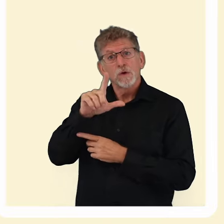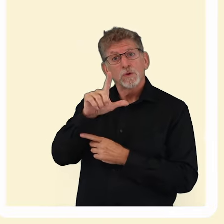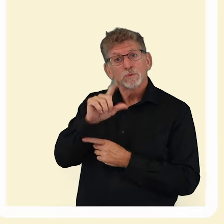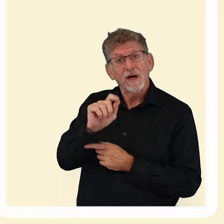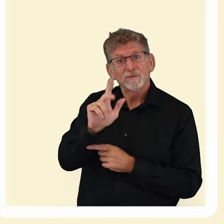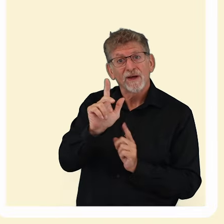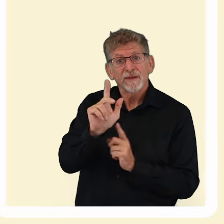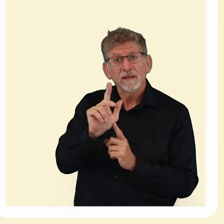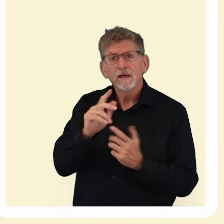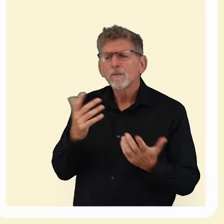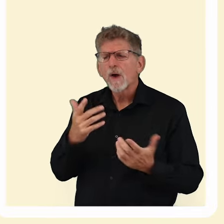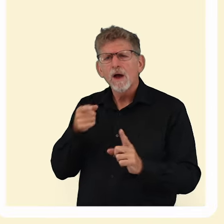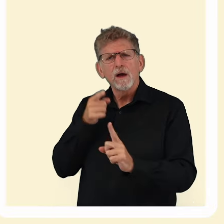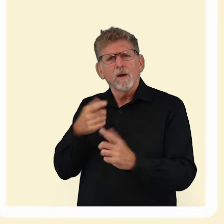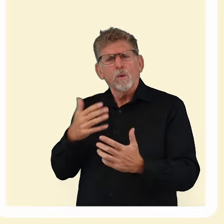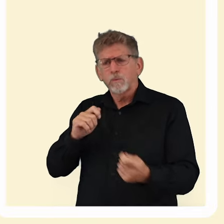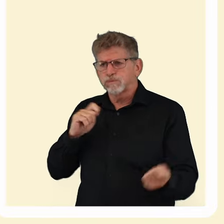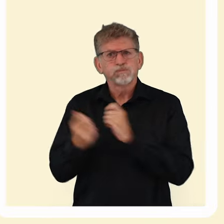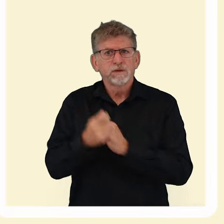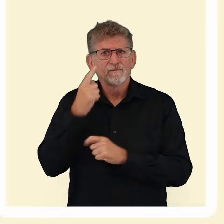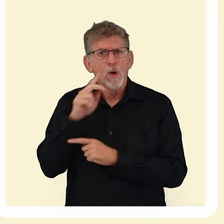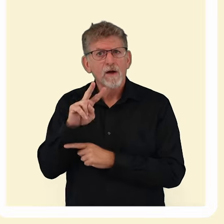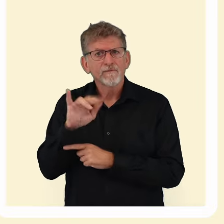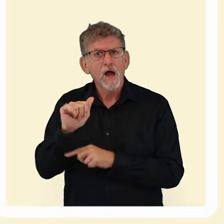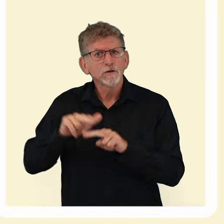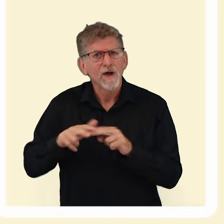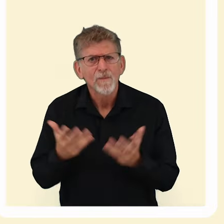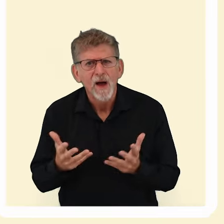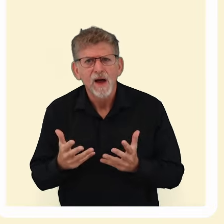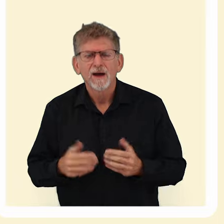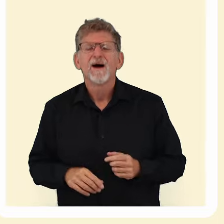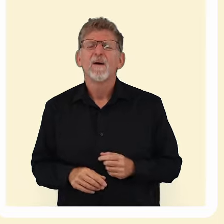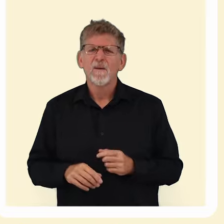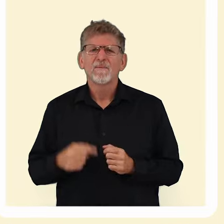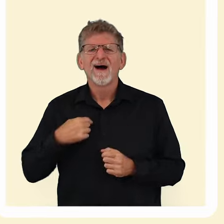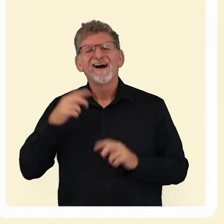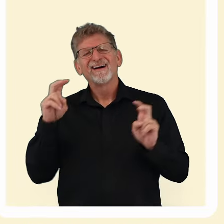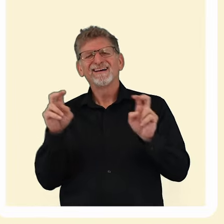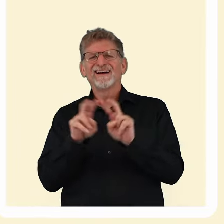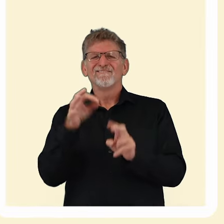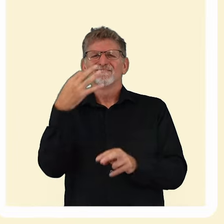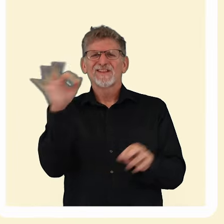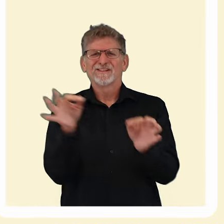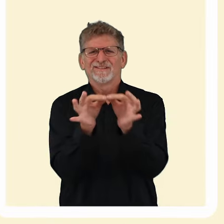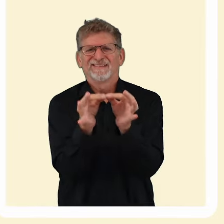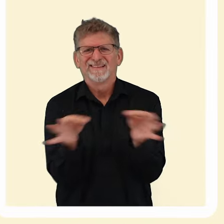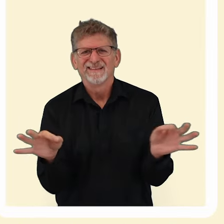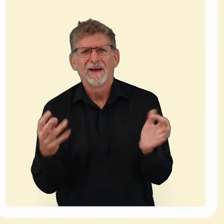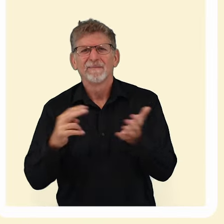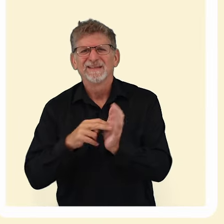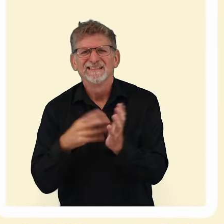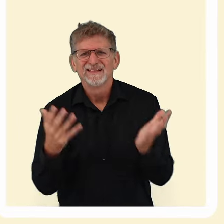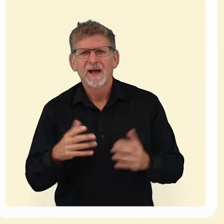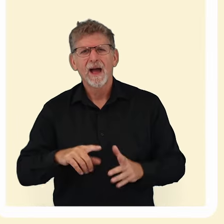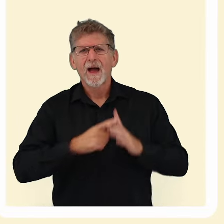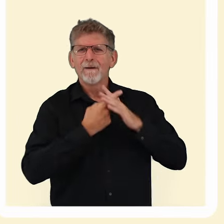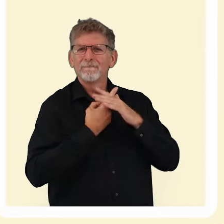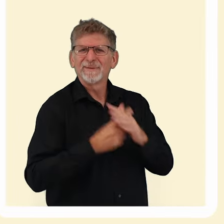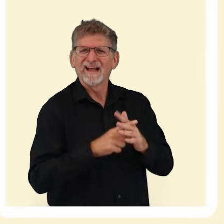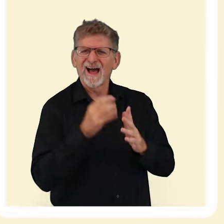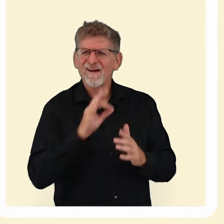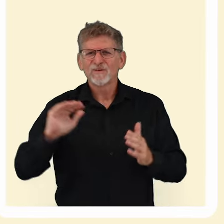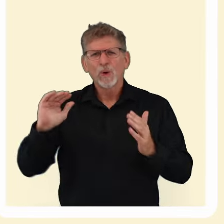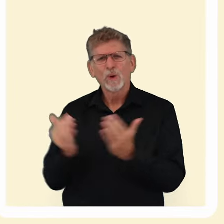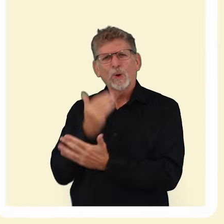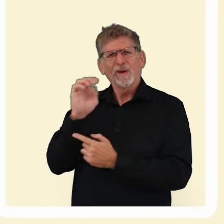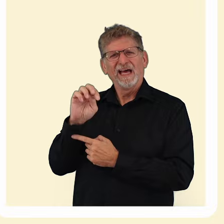Oh, definitely. I say in French, c'est le début d'un temps nouveau. Definitely. Beginning of a new era. Yeah. Start of a new era. And there's something